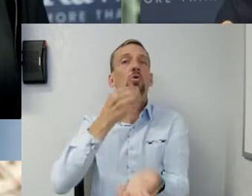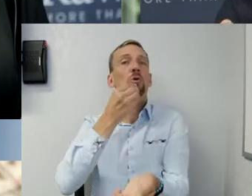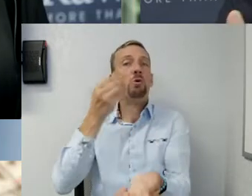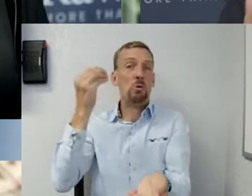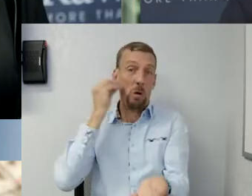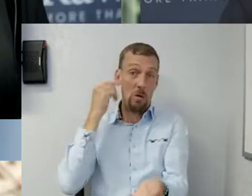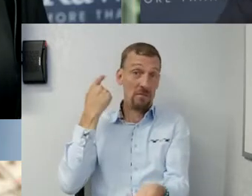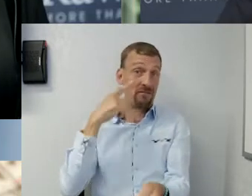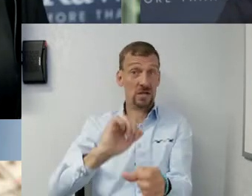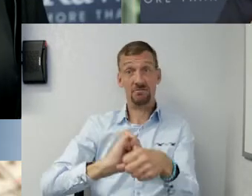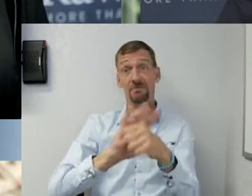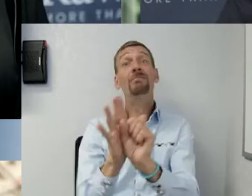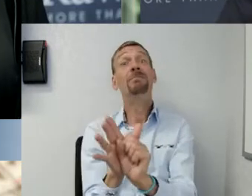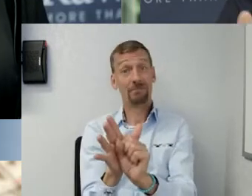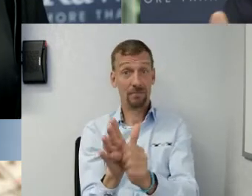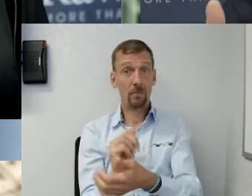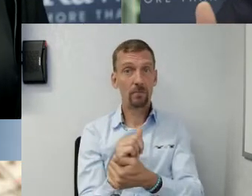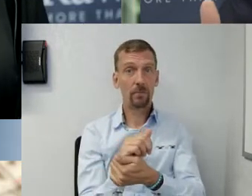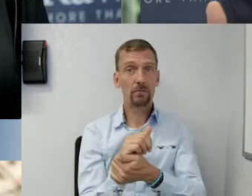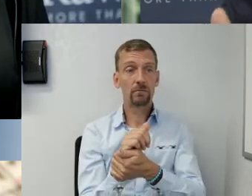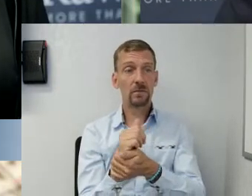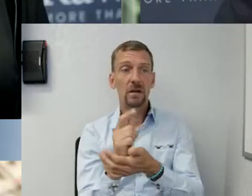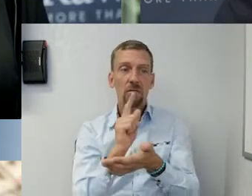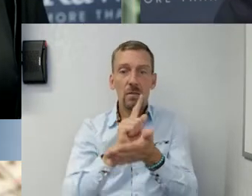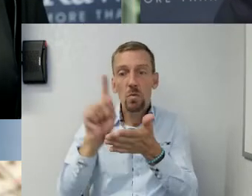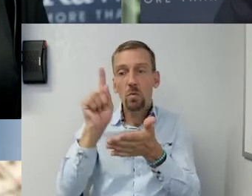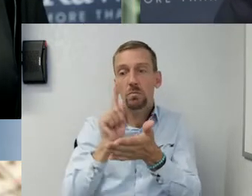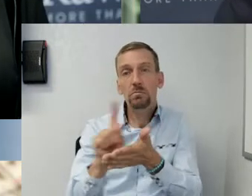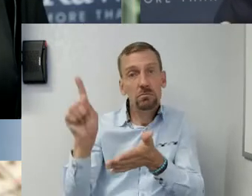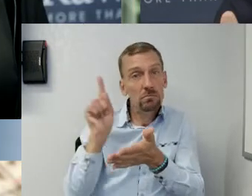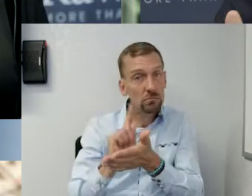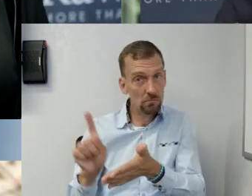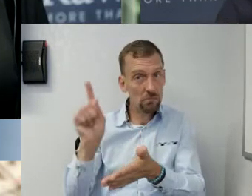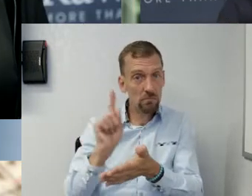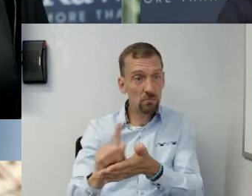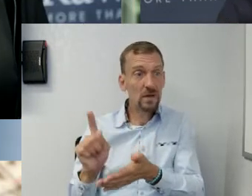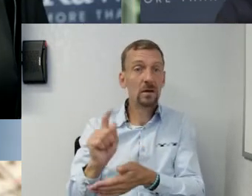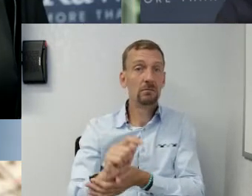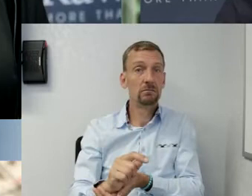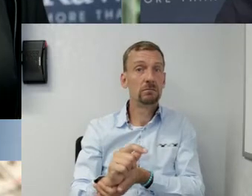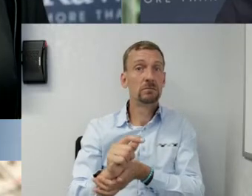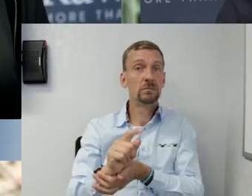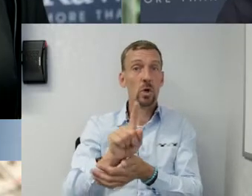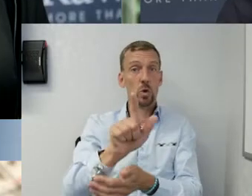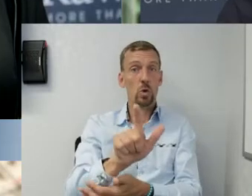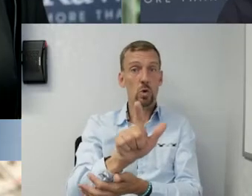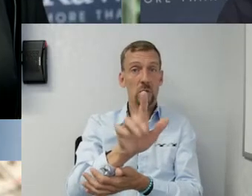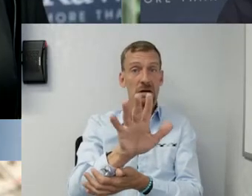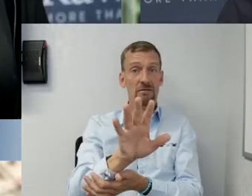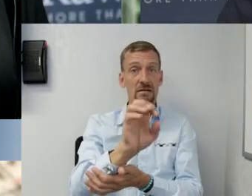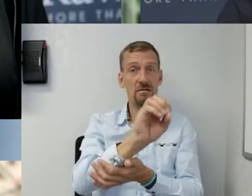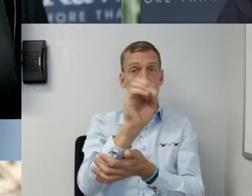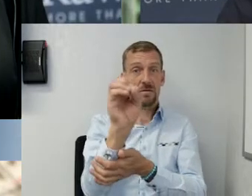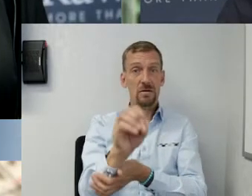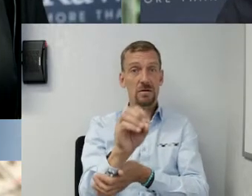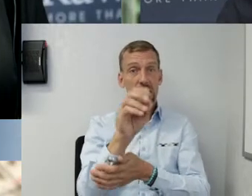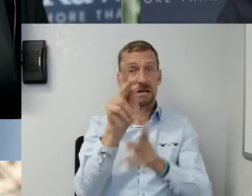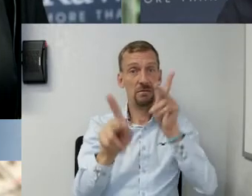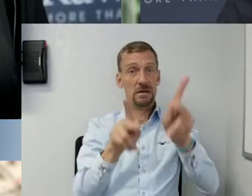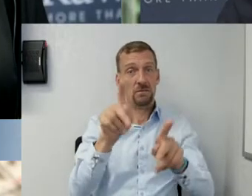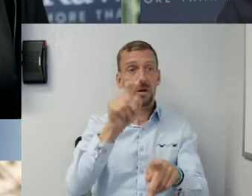And then every so many weeks or months, at least 25% of all the residents need